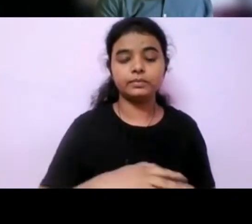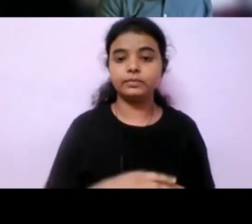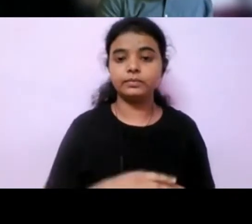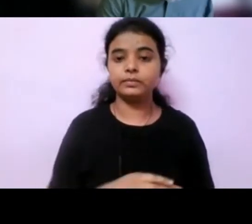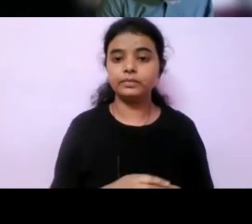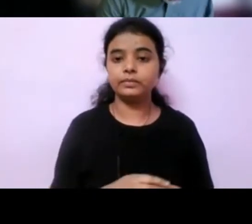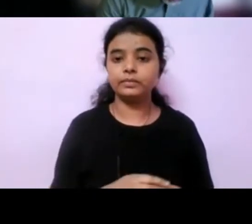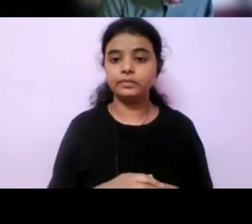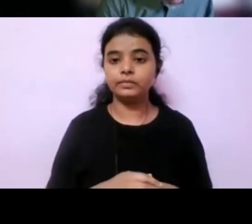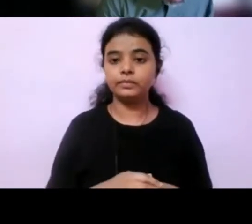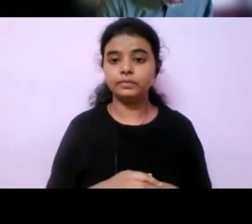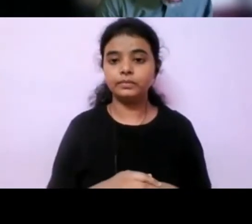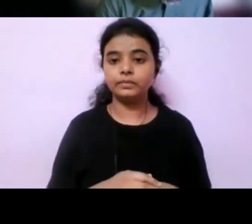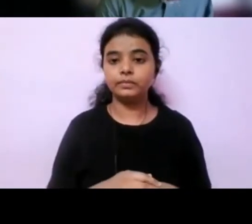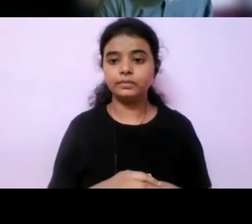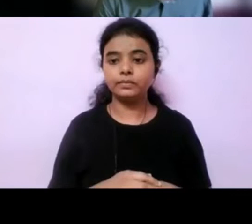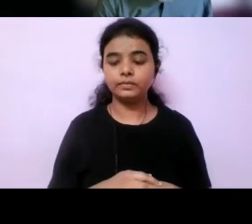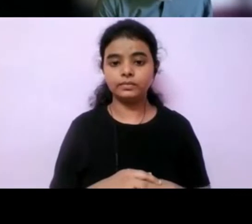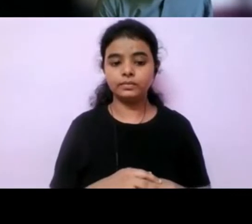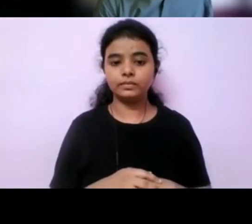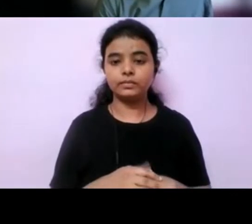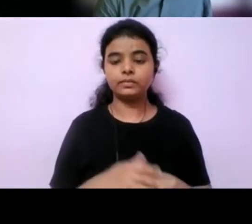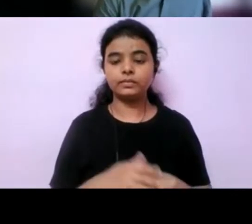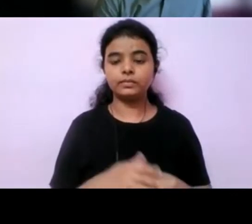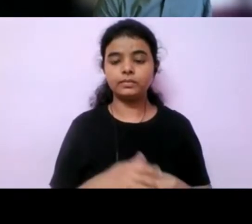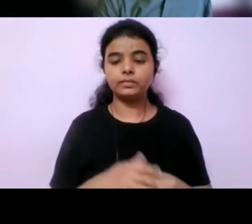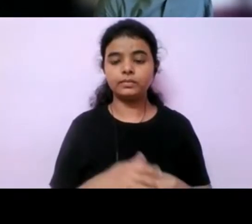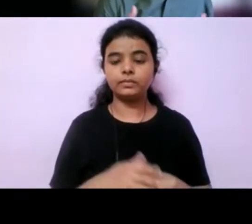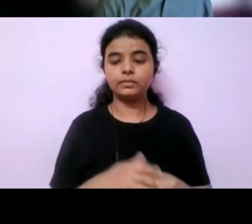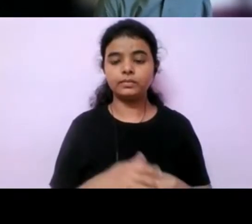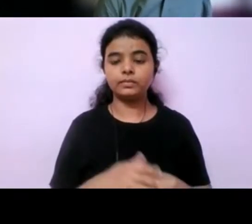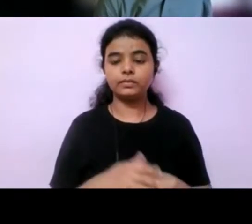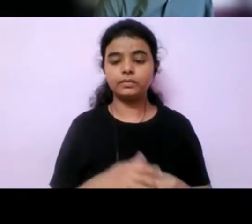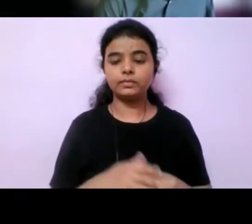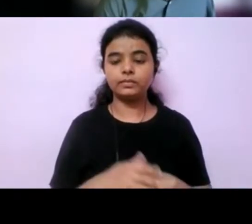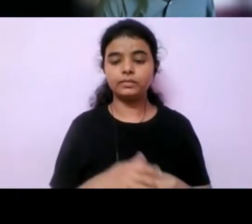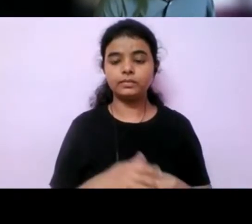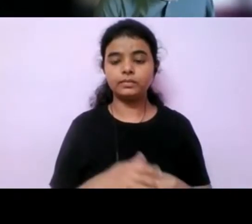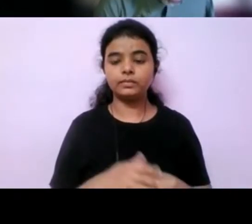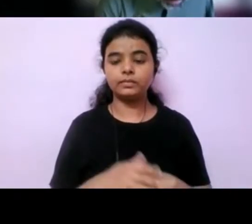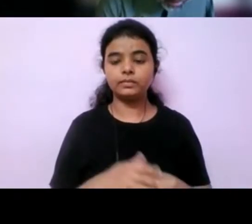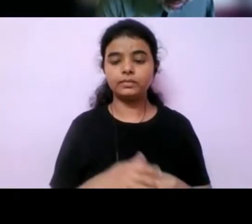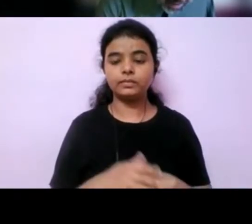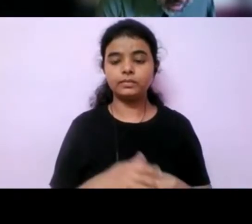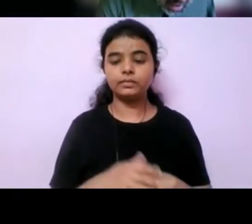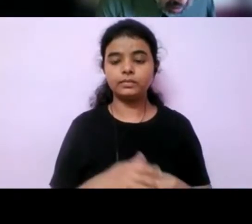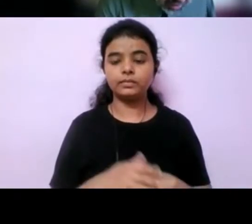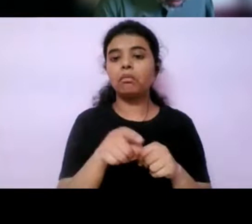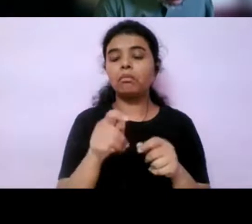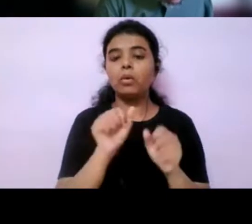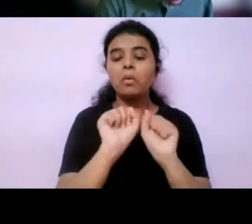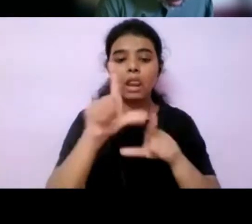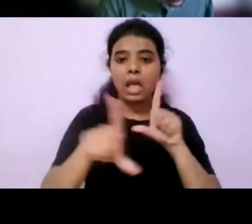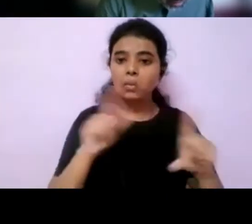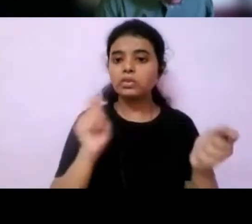not have completely changed the practice, the social model has certainly changed the language around disability. Not just